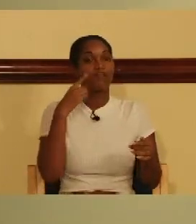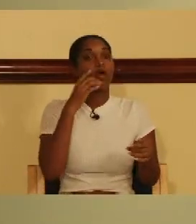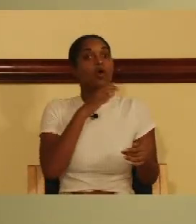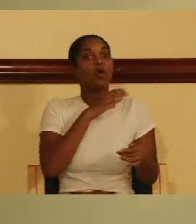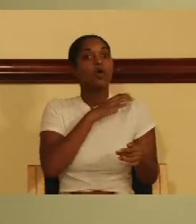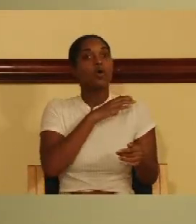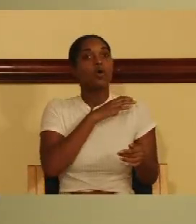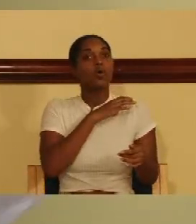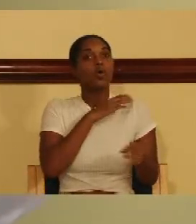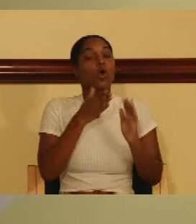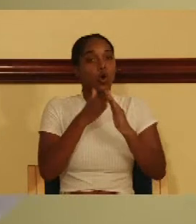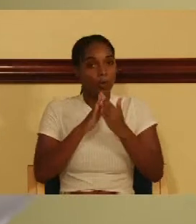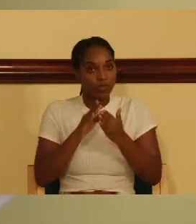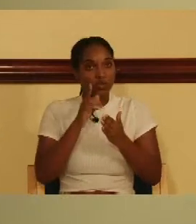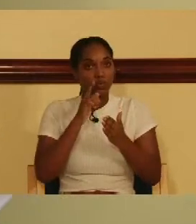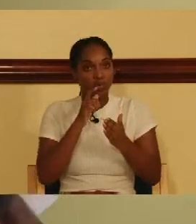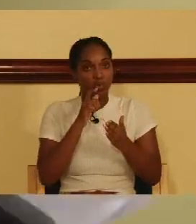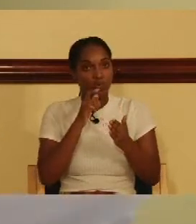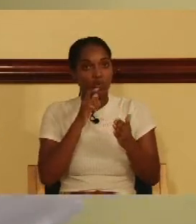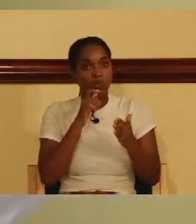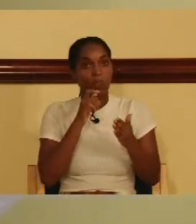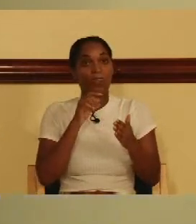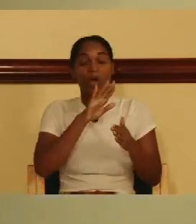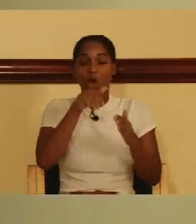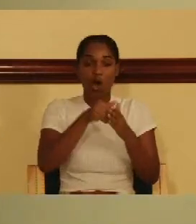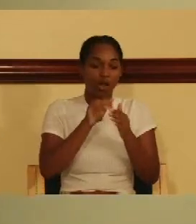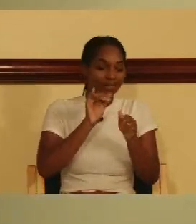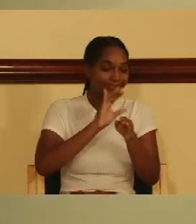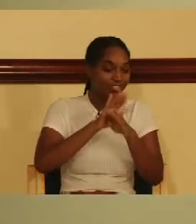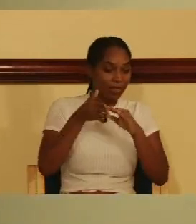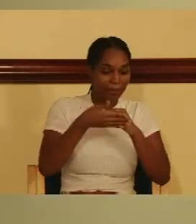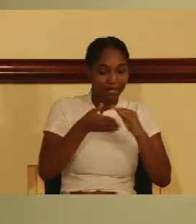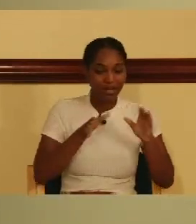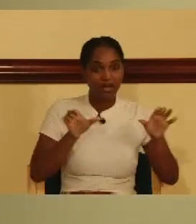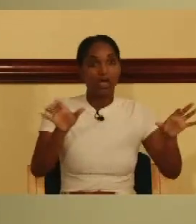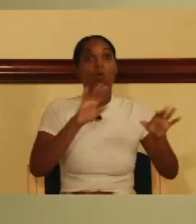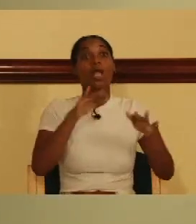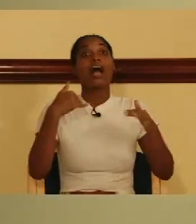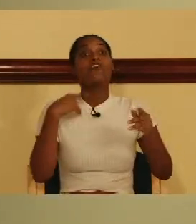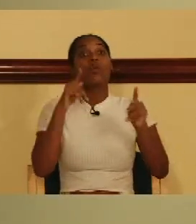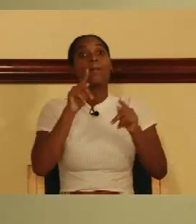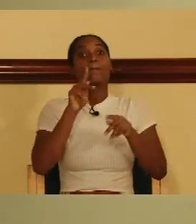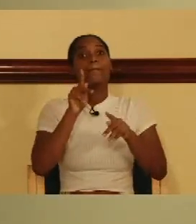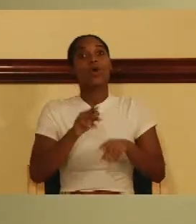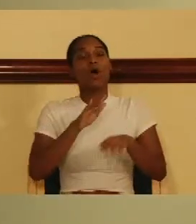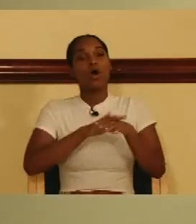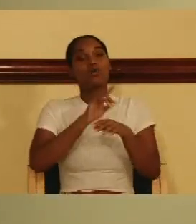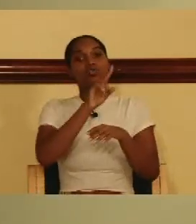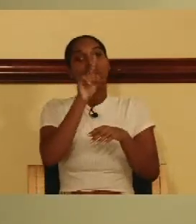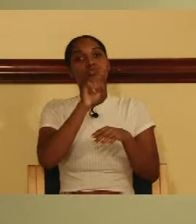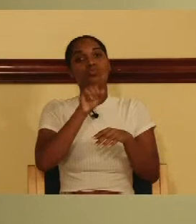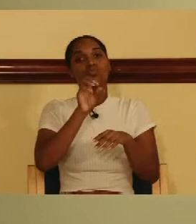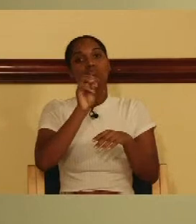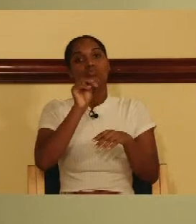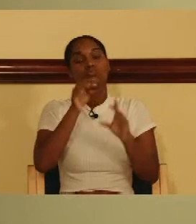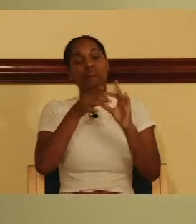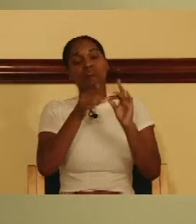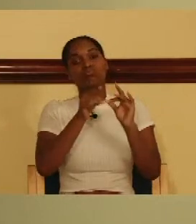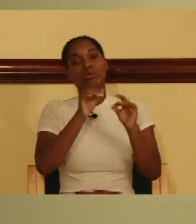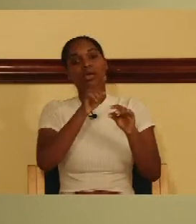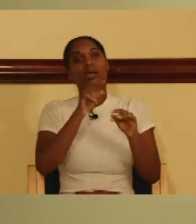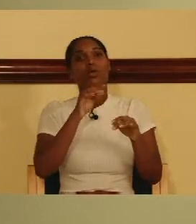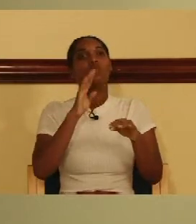community who are, all across the island. And we have one person on Zoom who will be sharing a testimonial, and she is